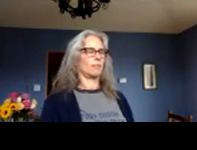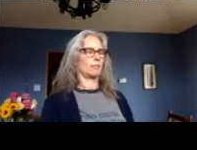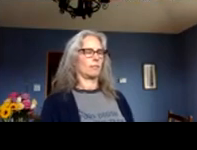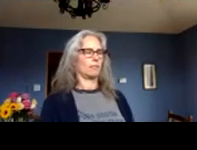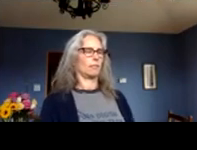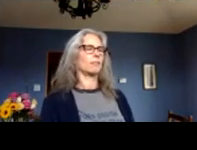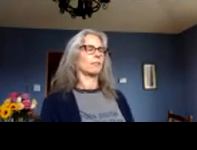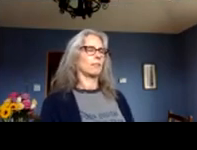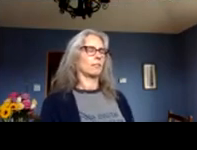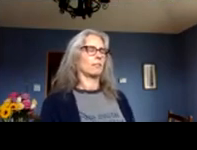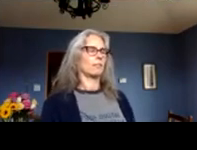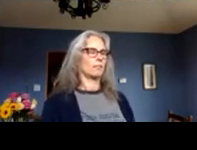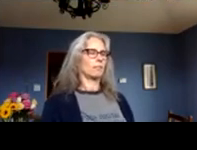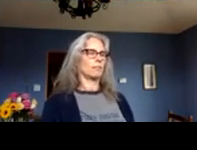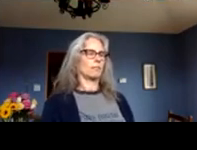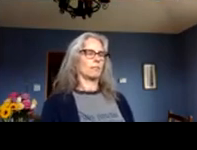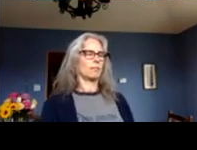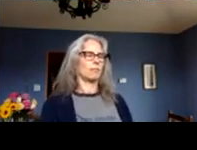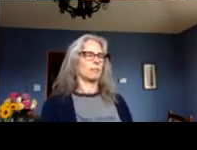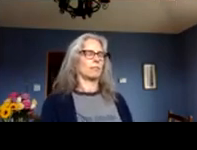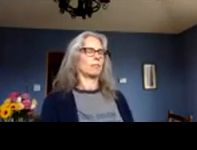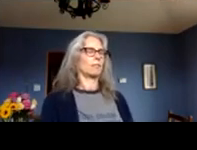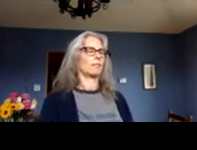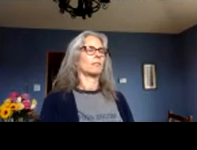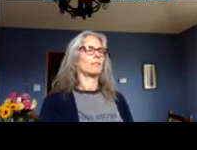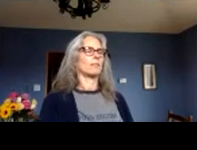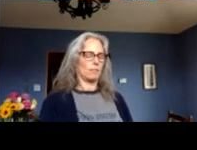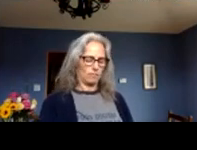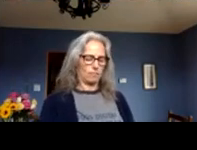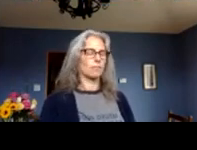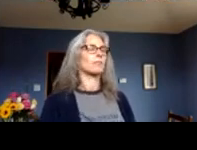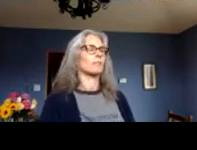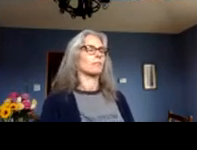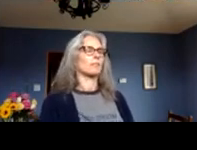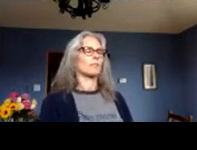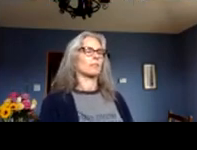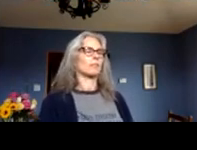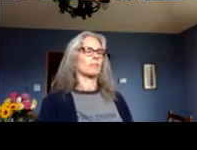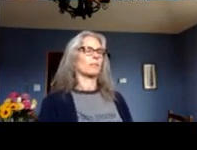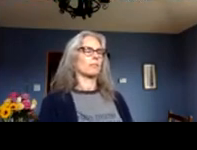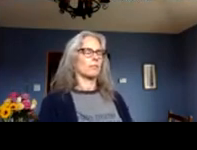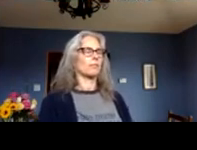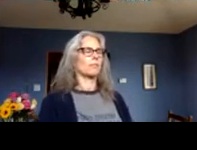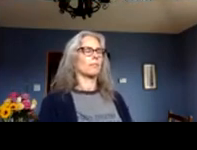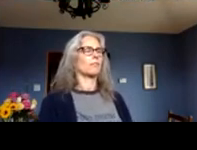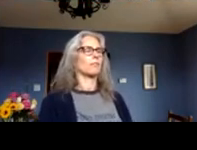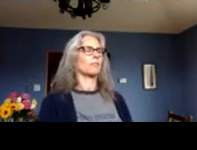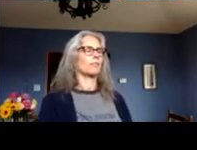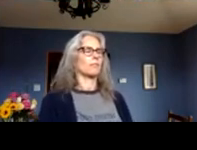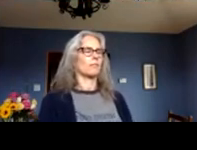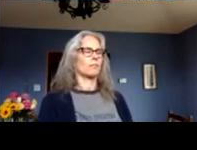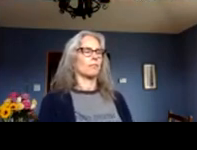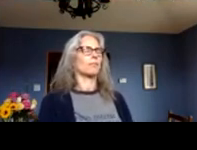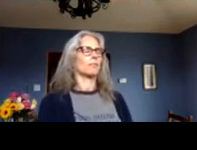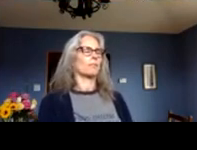getting Google Meet up to speed for Google Meetings, or for like classroom meetings, but they're turning their focus on Classroom, and we're going to see a lot of updates